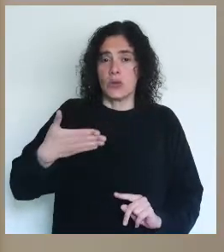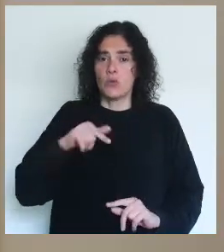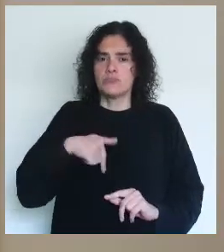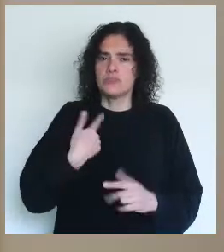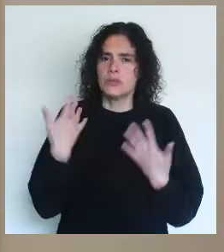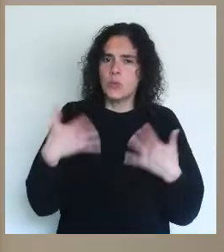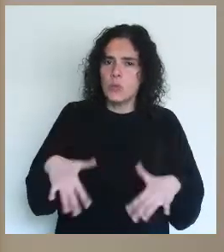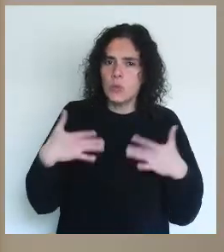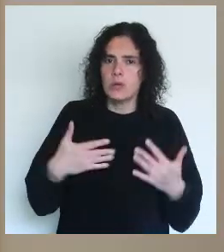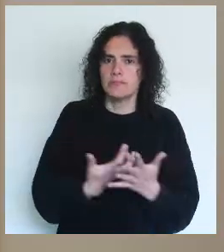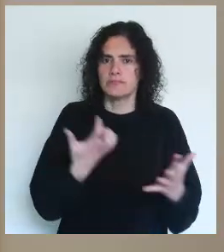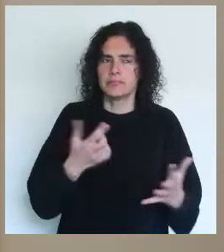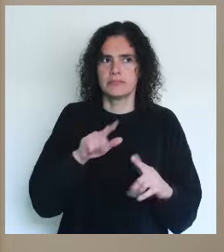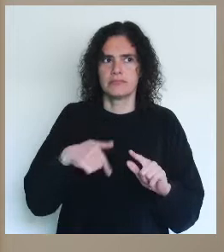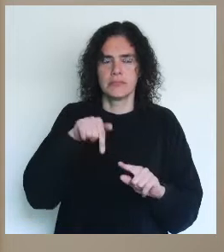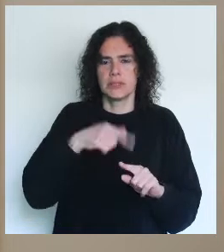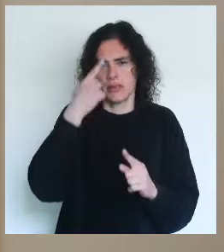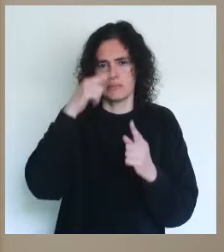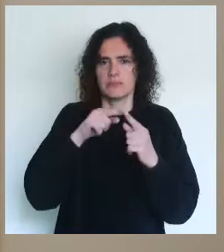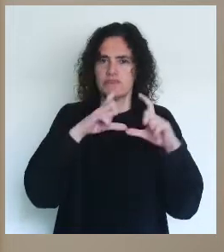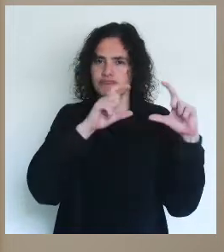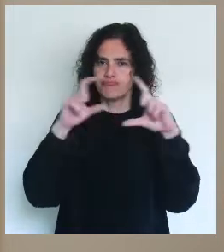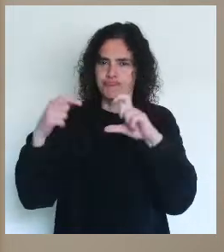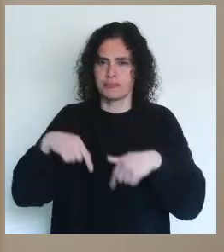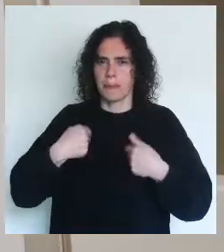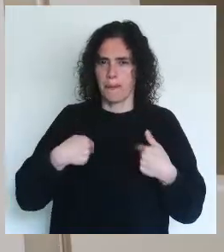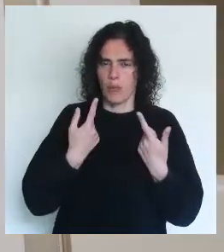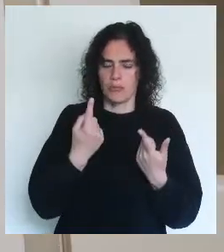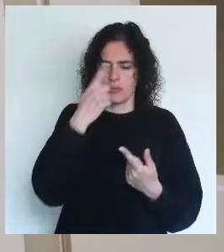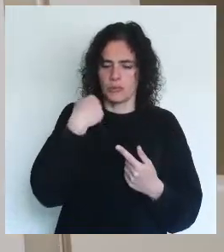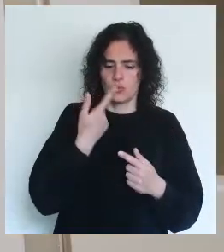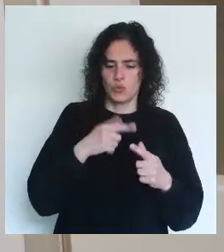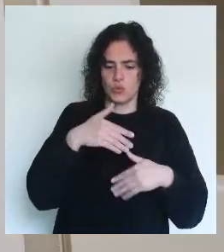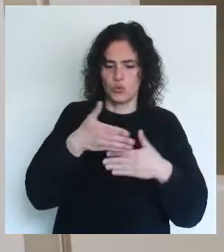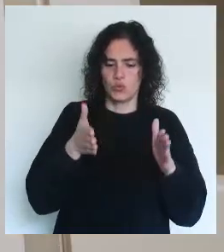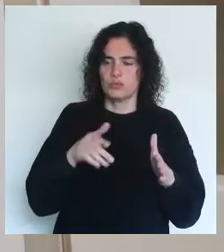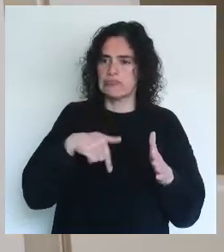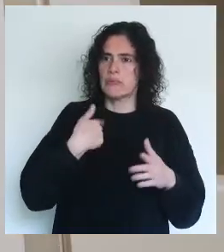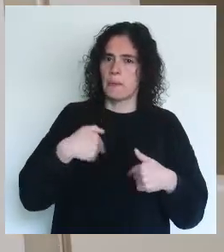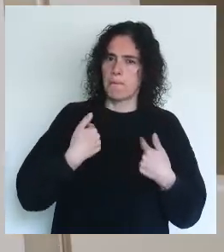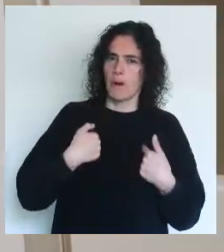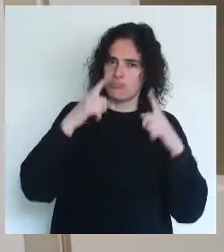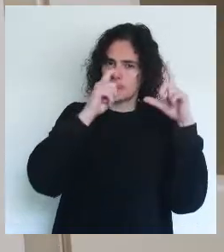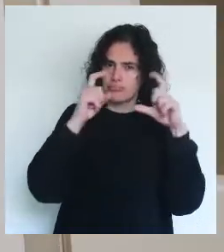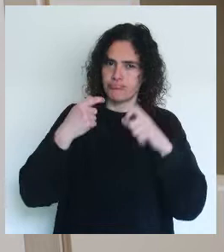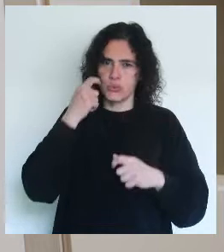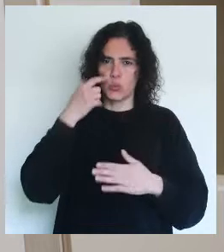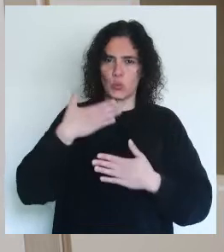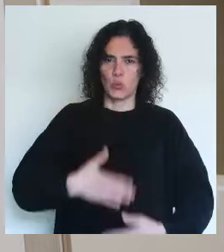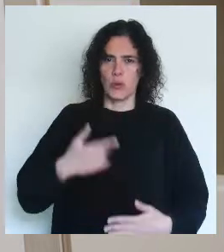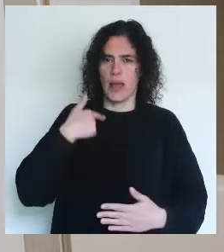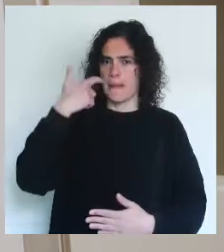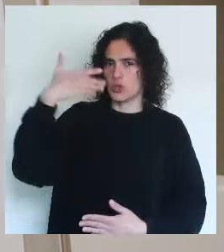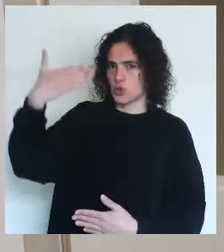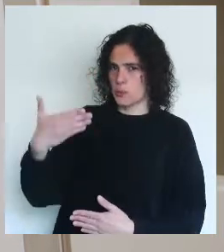still extremely relevant. It's a self-portrait of the artist in the studio, photographing herself naked in front